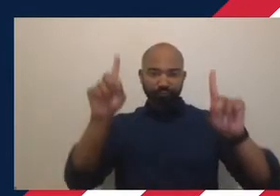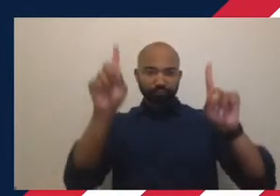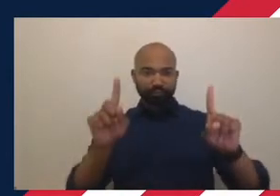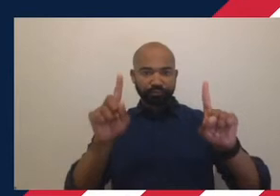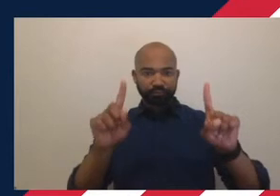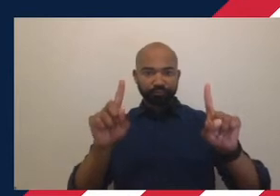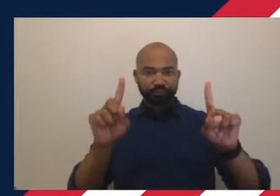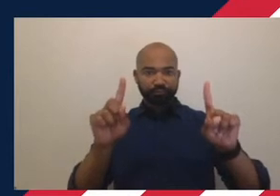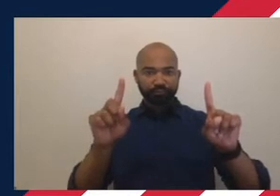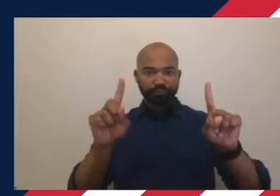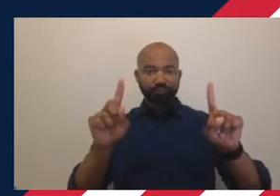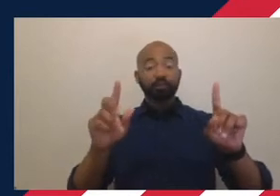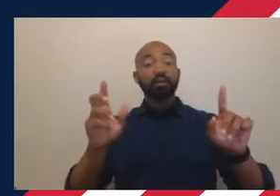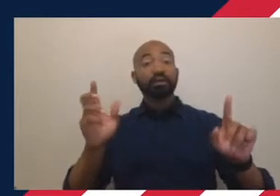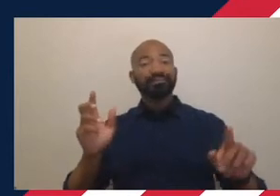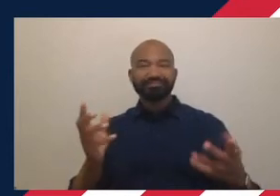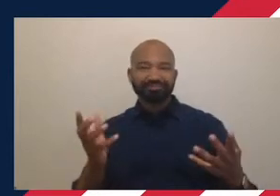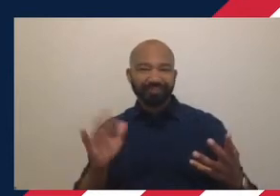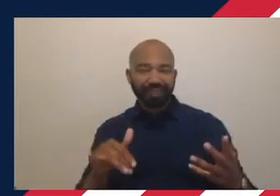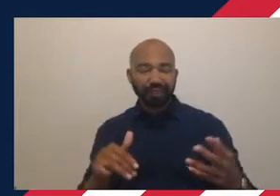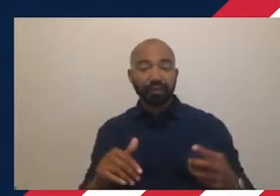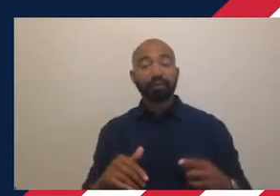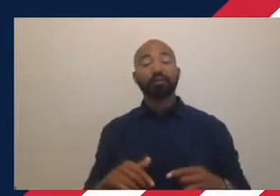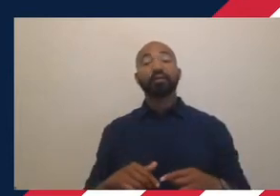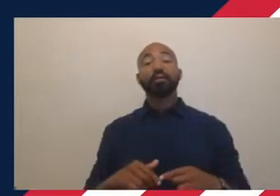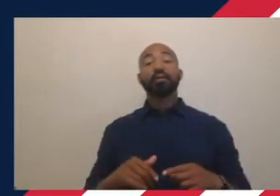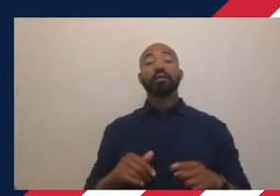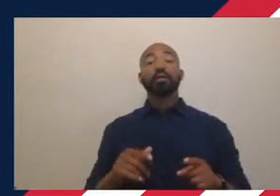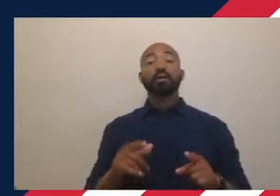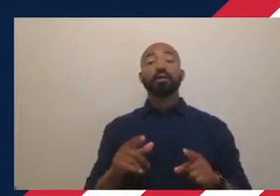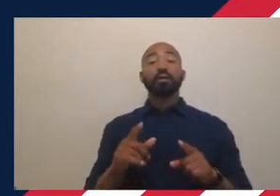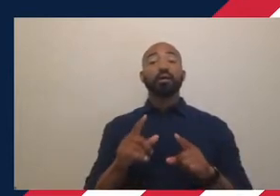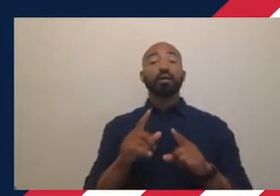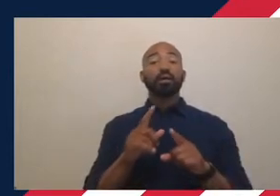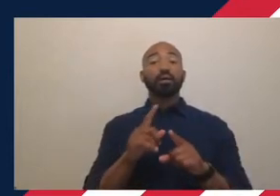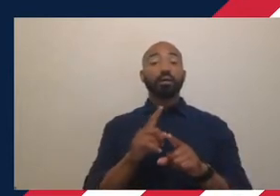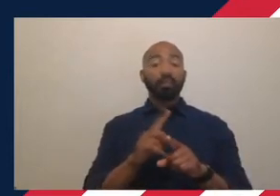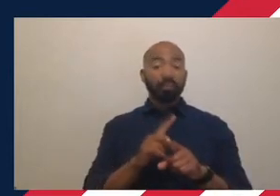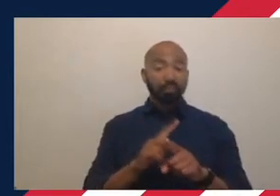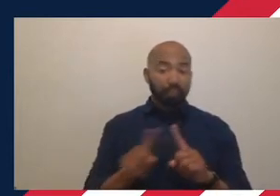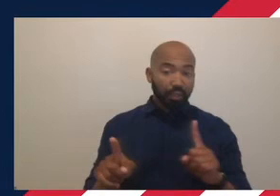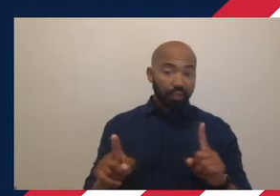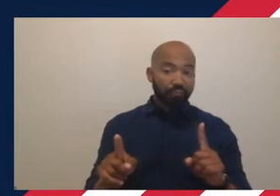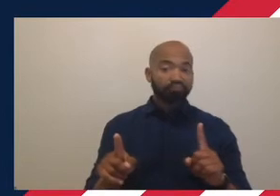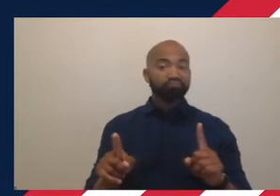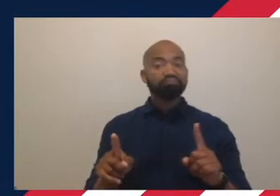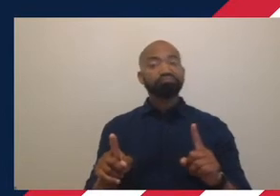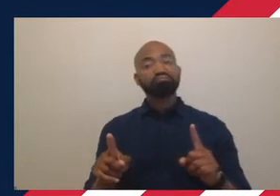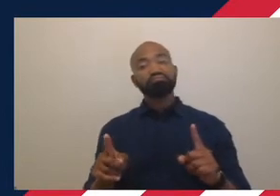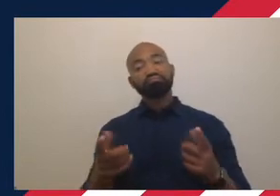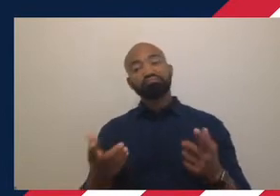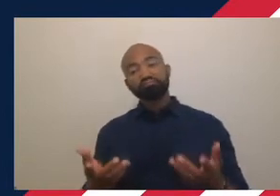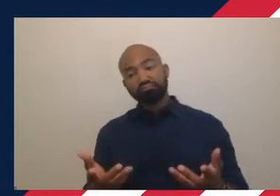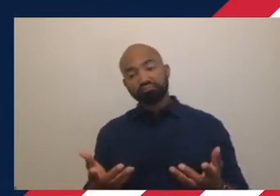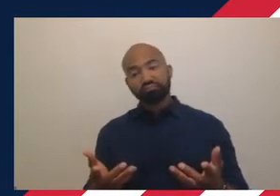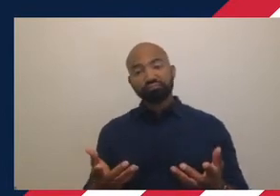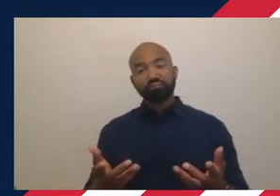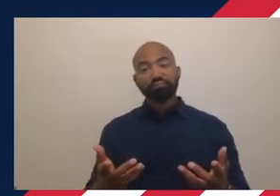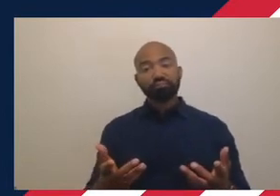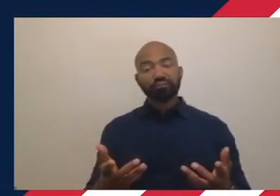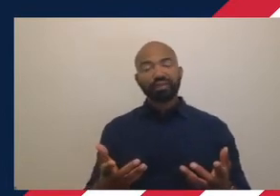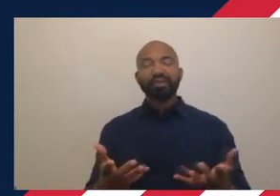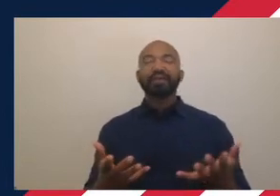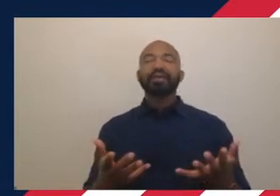to stop the spread in these type of facilities is by lowering the line speed